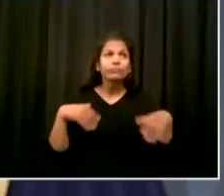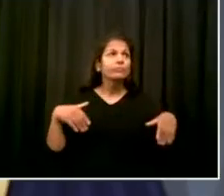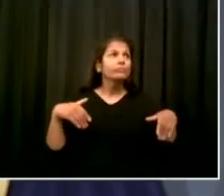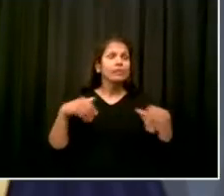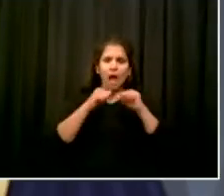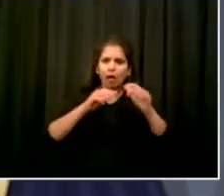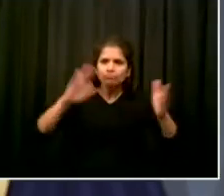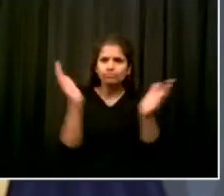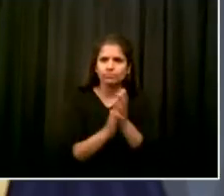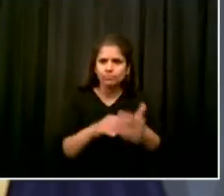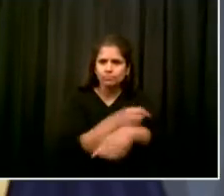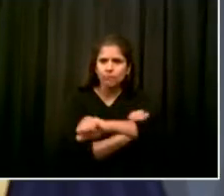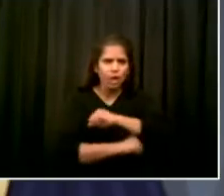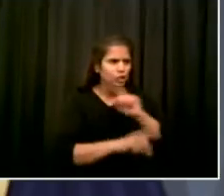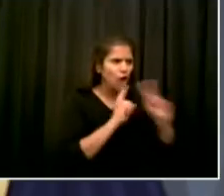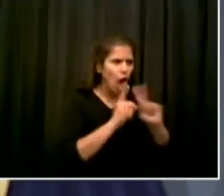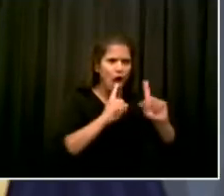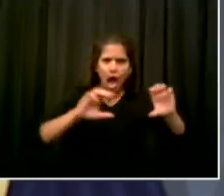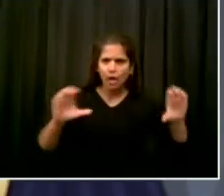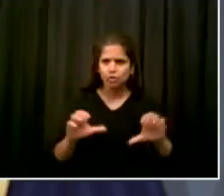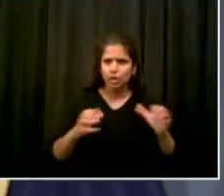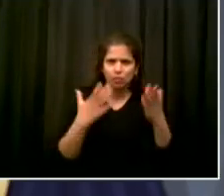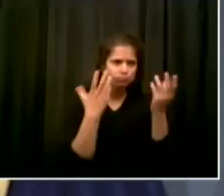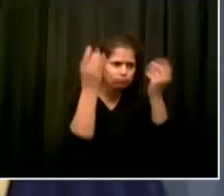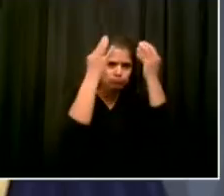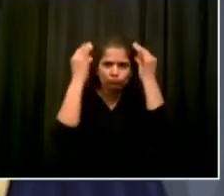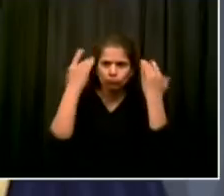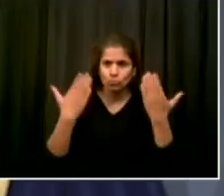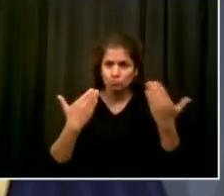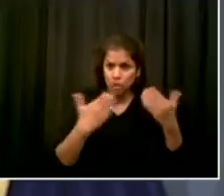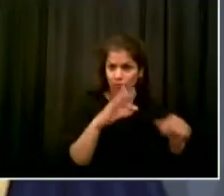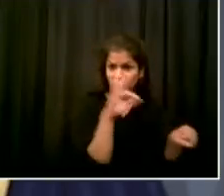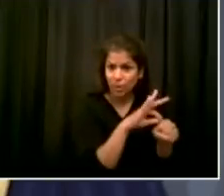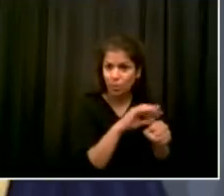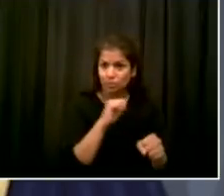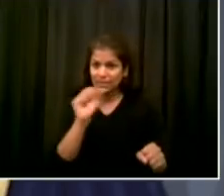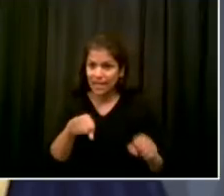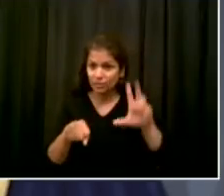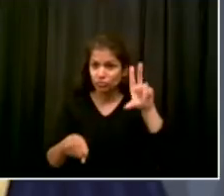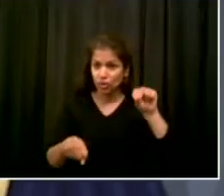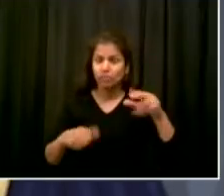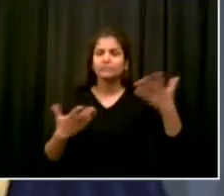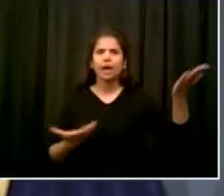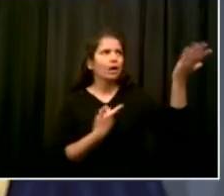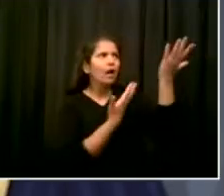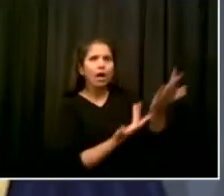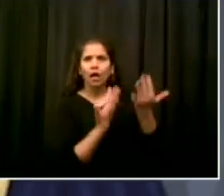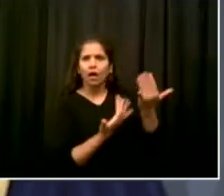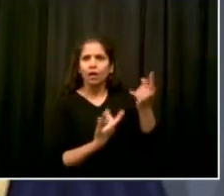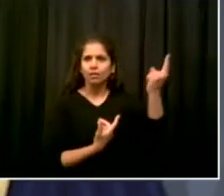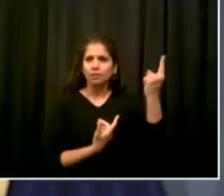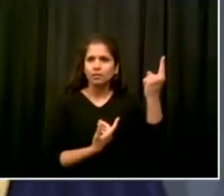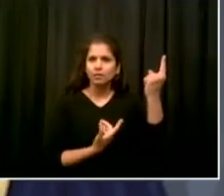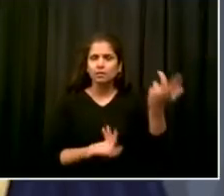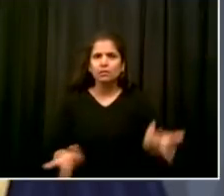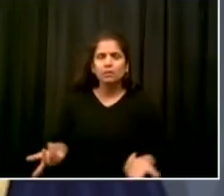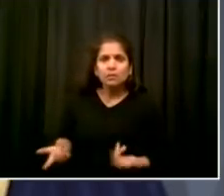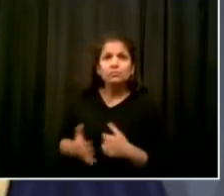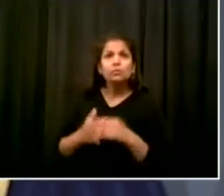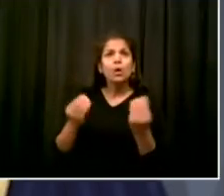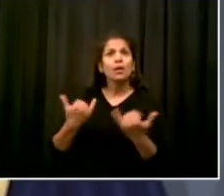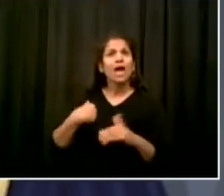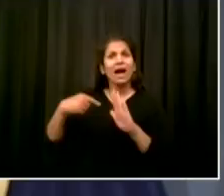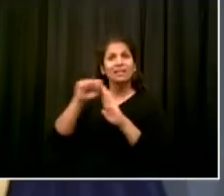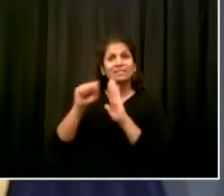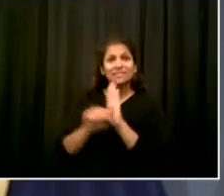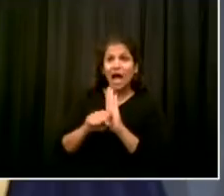kind of long-term payment plan once they have an income back, but only once they have an income back, obviously. I also think the state needs to be much stronger